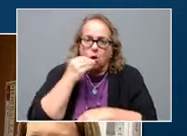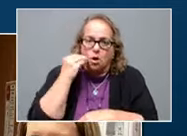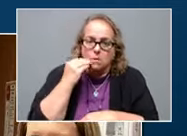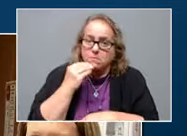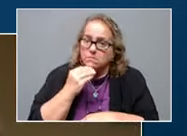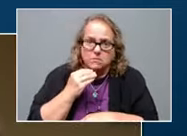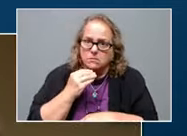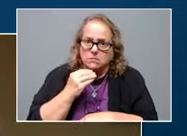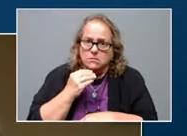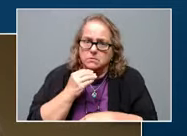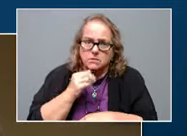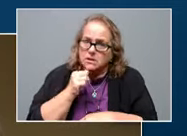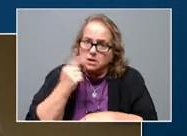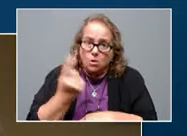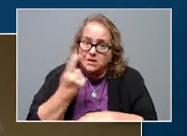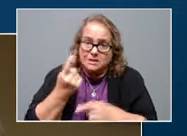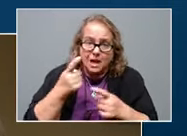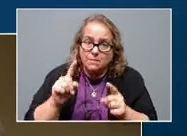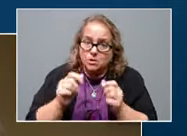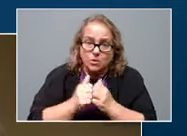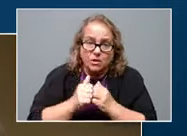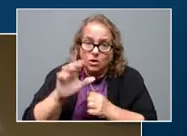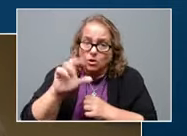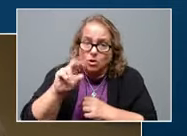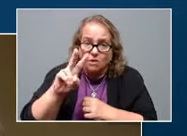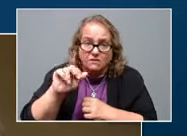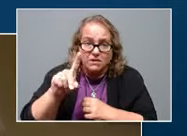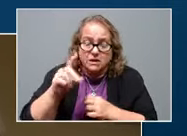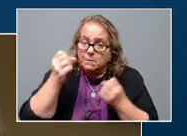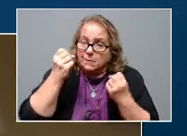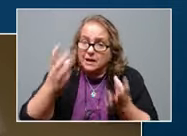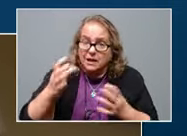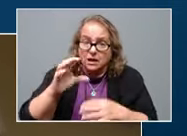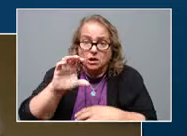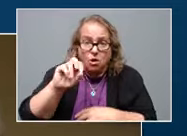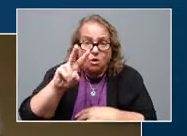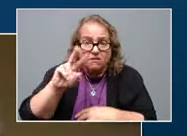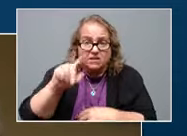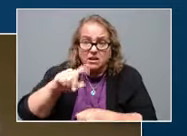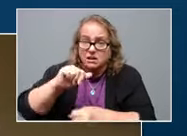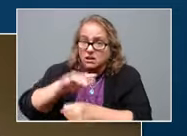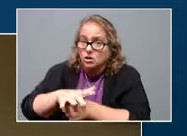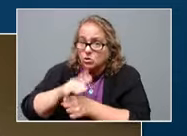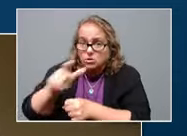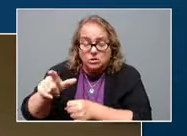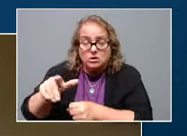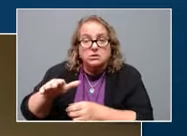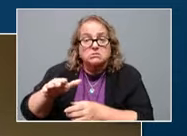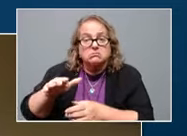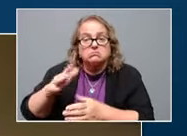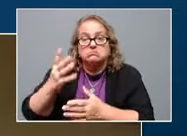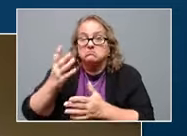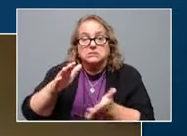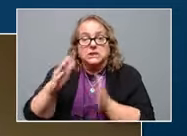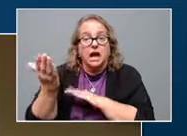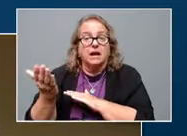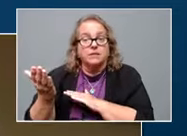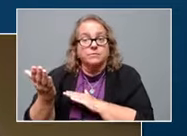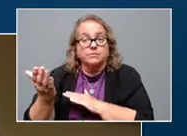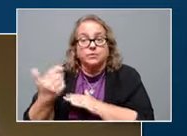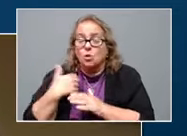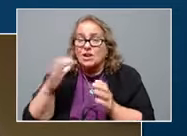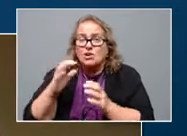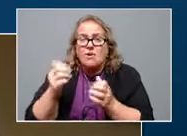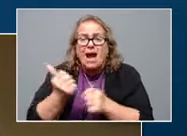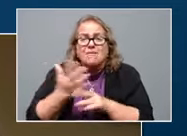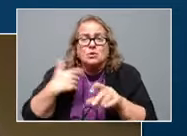with COVID. We have many COVID patients who pass away, and we've done everything that we can do.